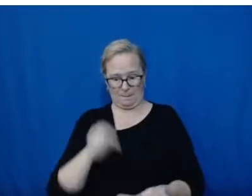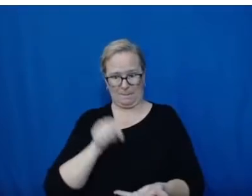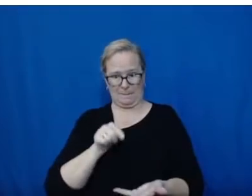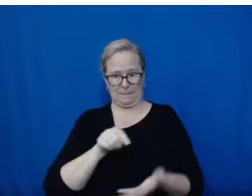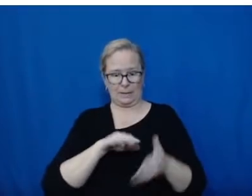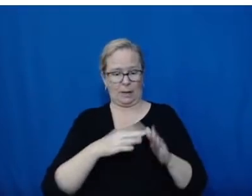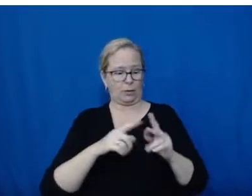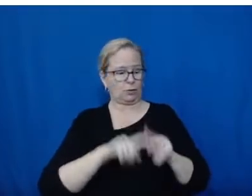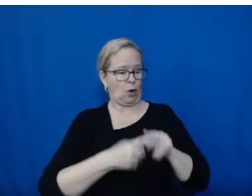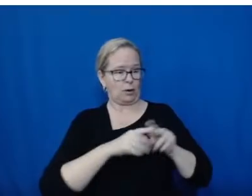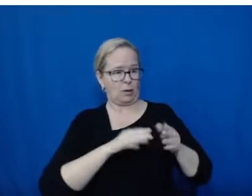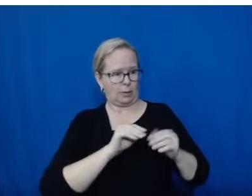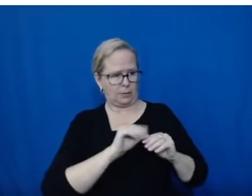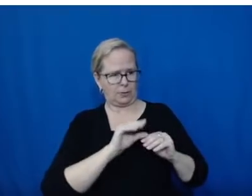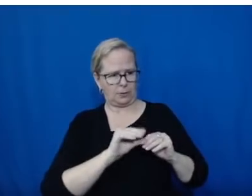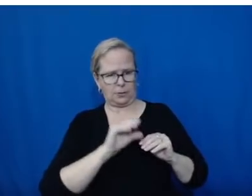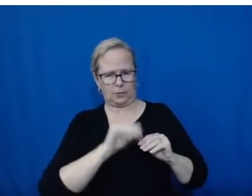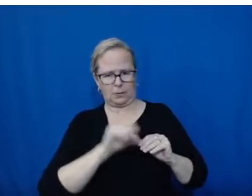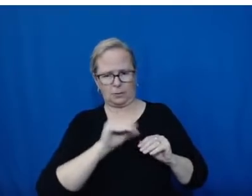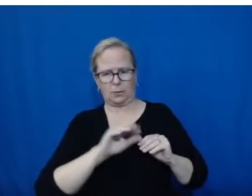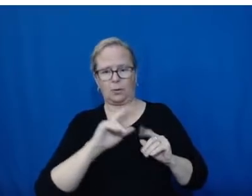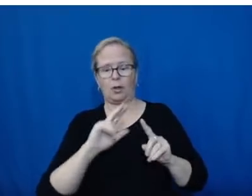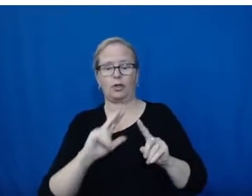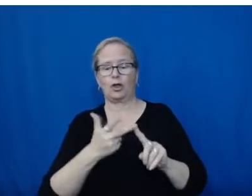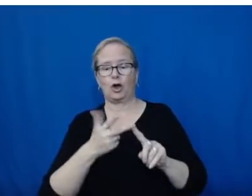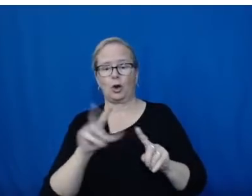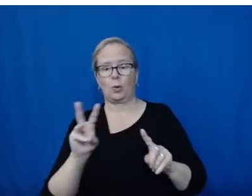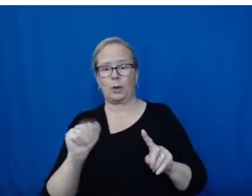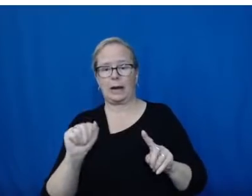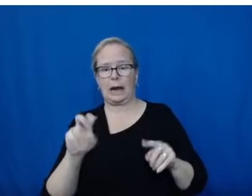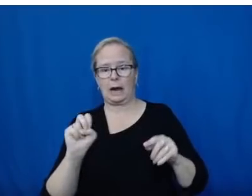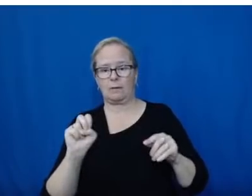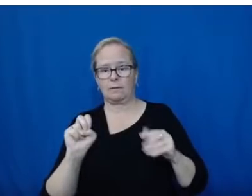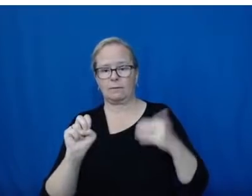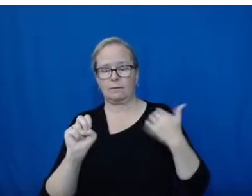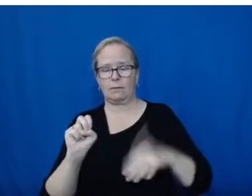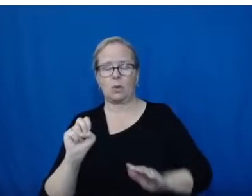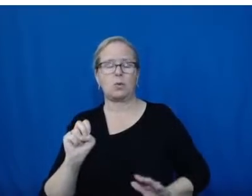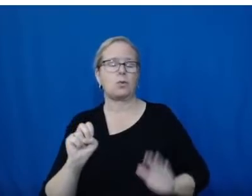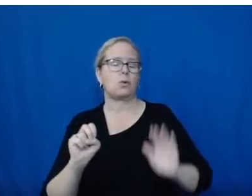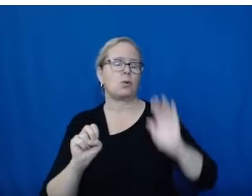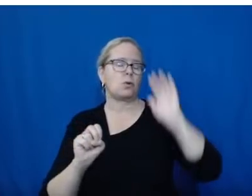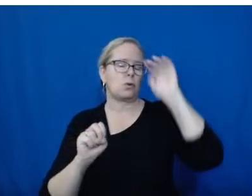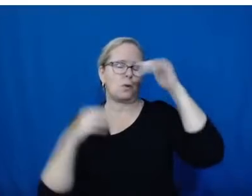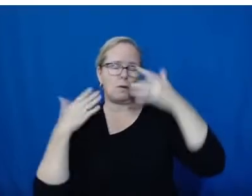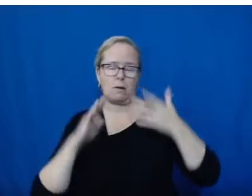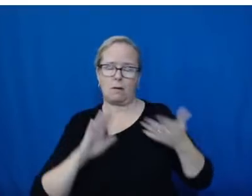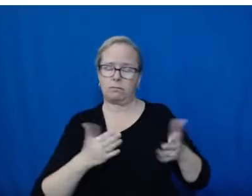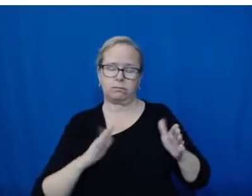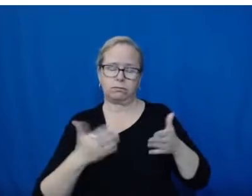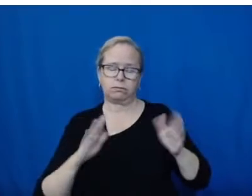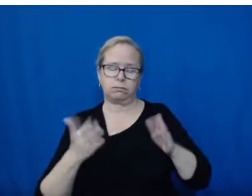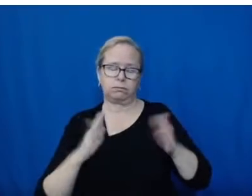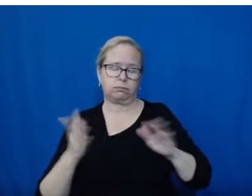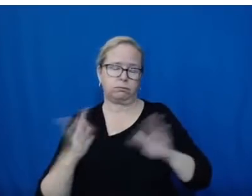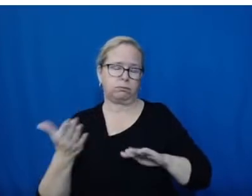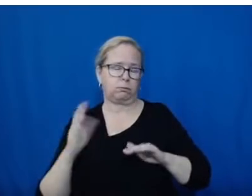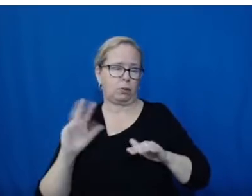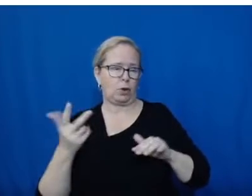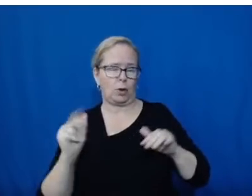can see that we far outstripped the deaths from the 3rd wave, which speaks to the power of the Delta